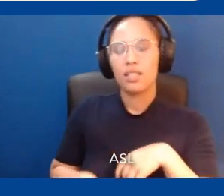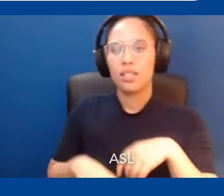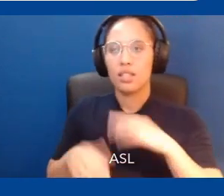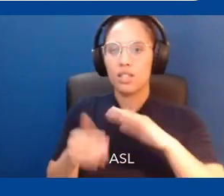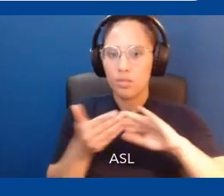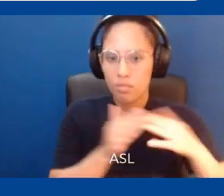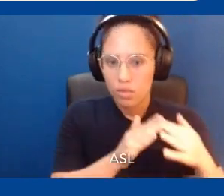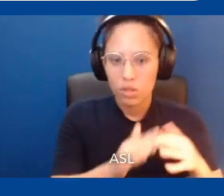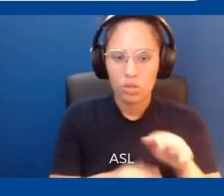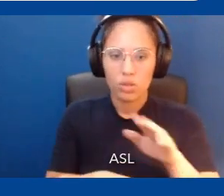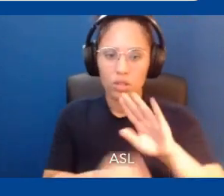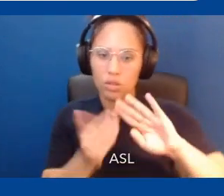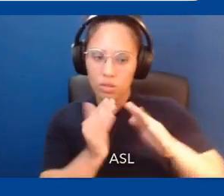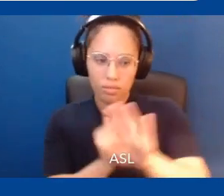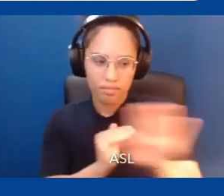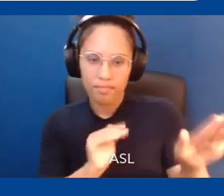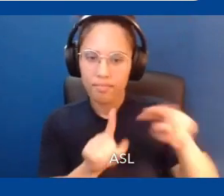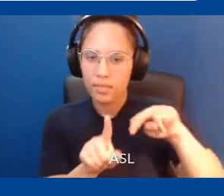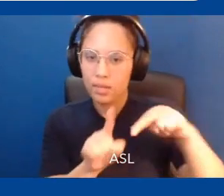yeah.